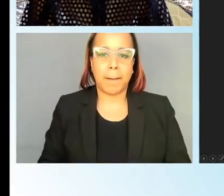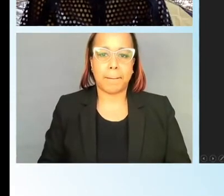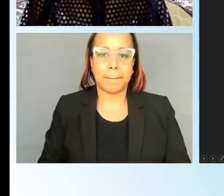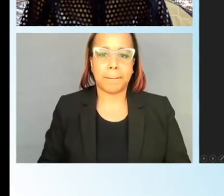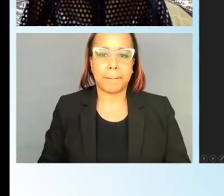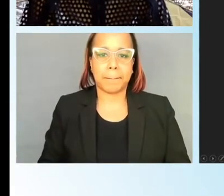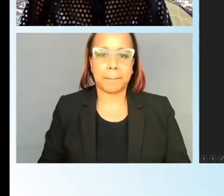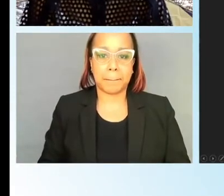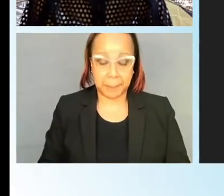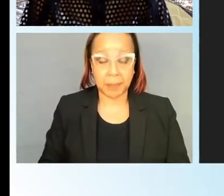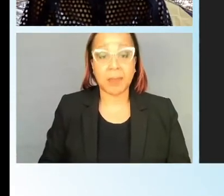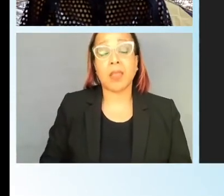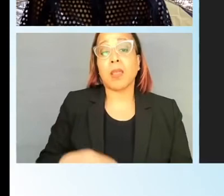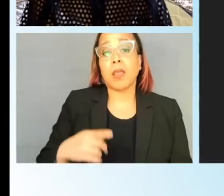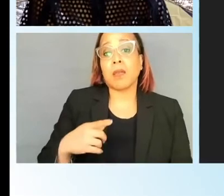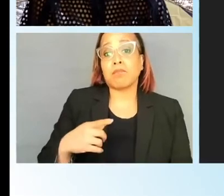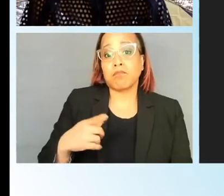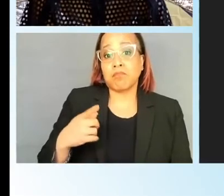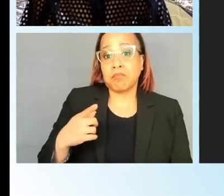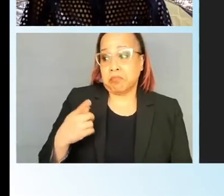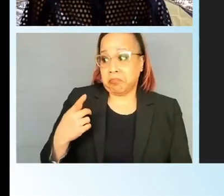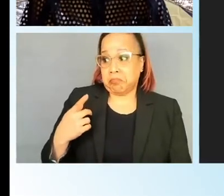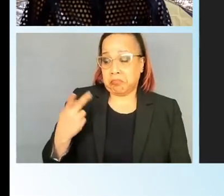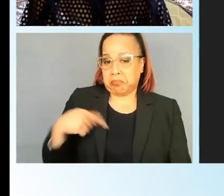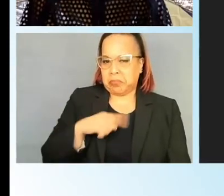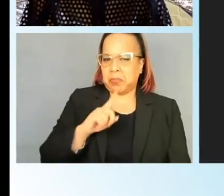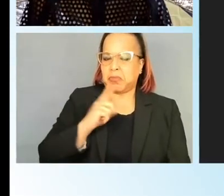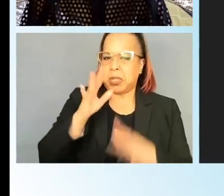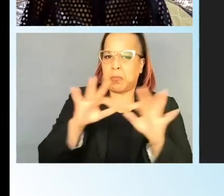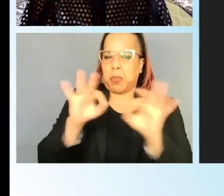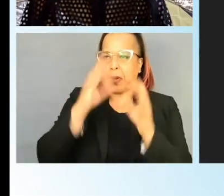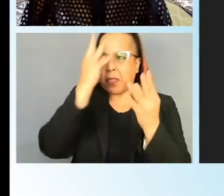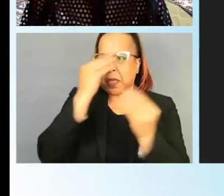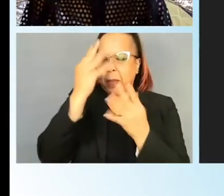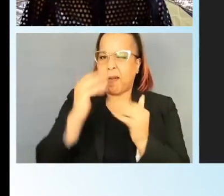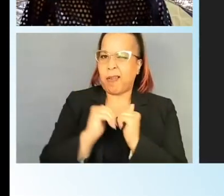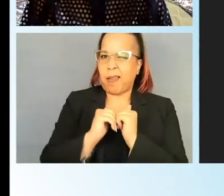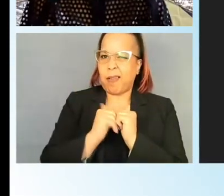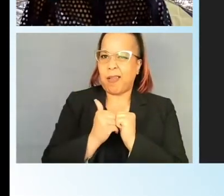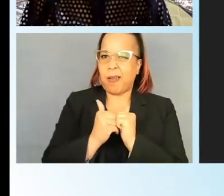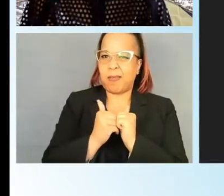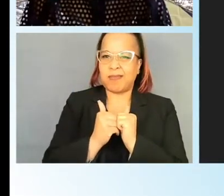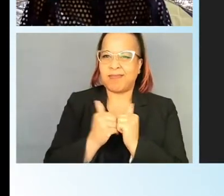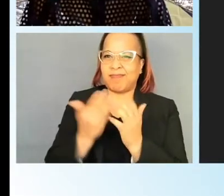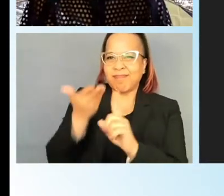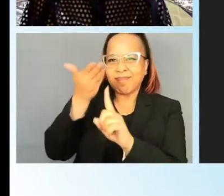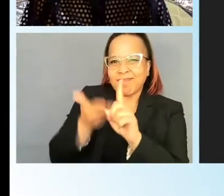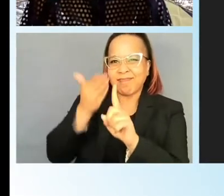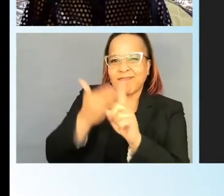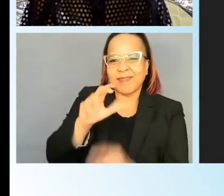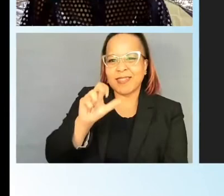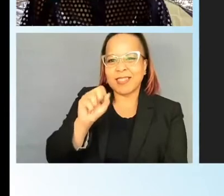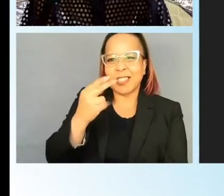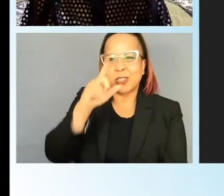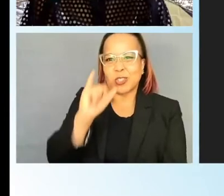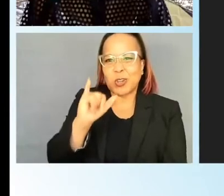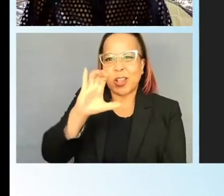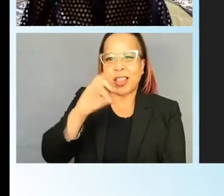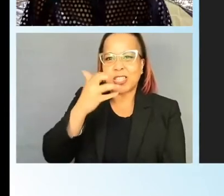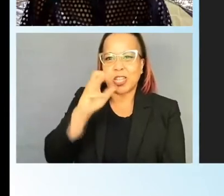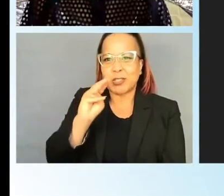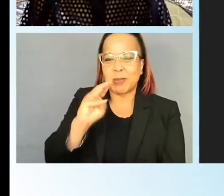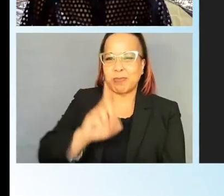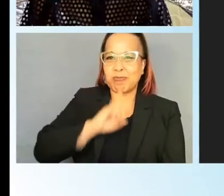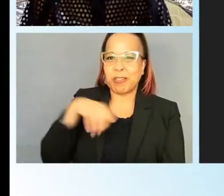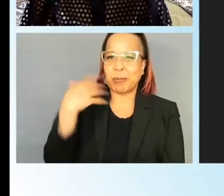And so for us, it was really important to think about how you embody someone like Shirley Chisholm, who looms larger than life literally,